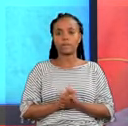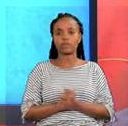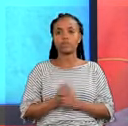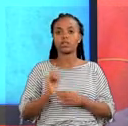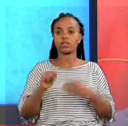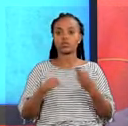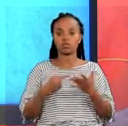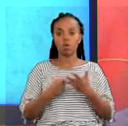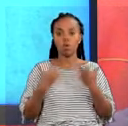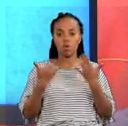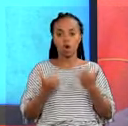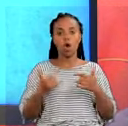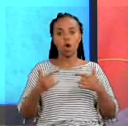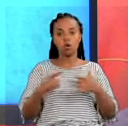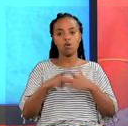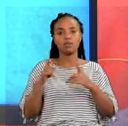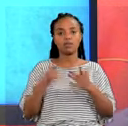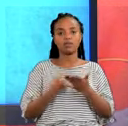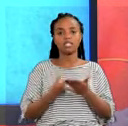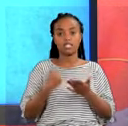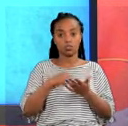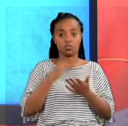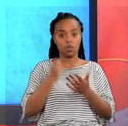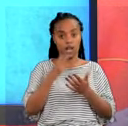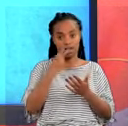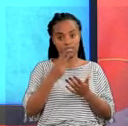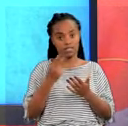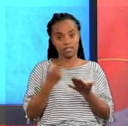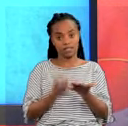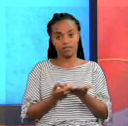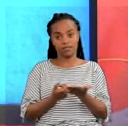So now from this you can see that